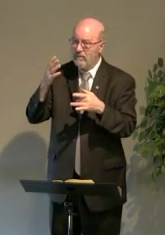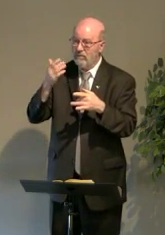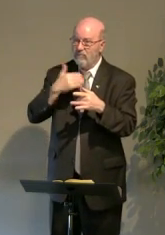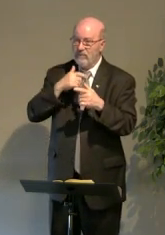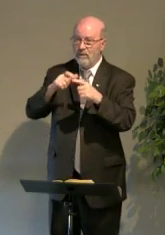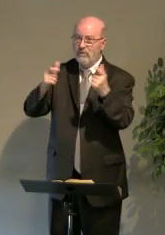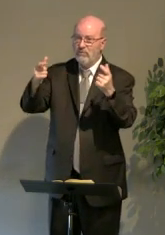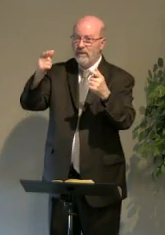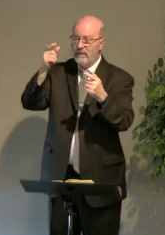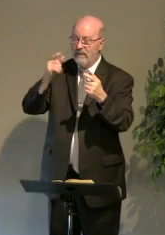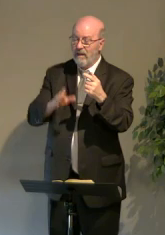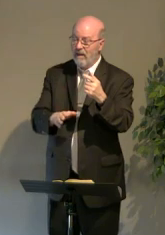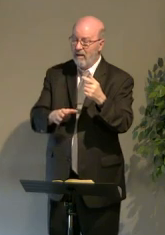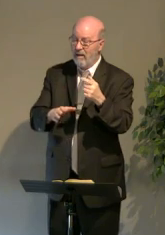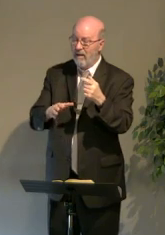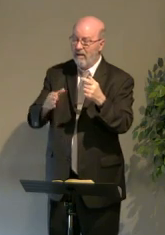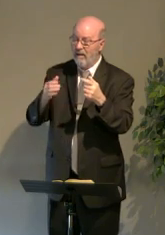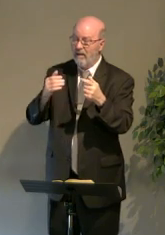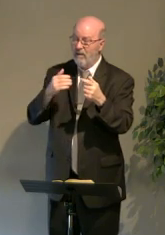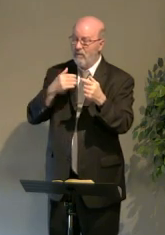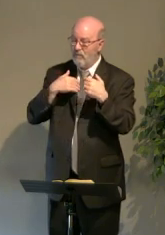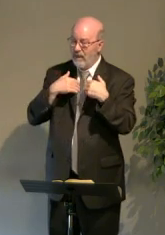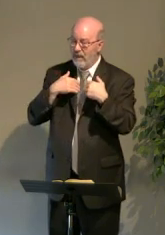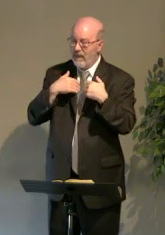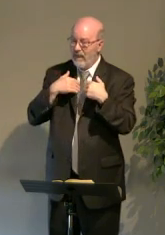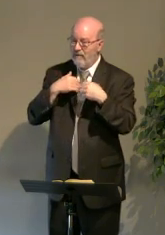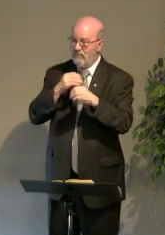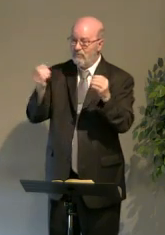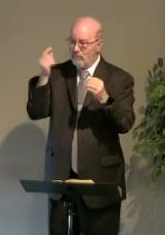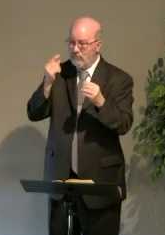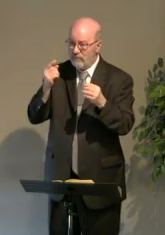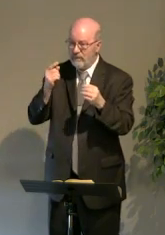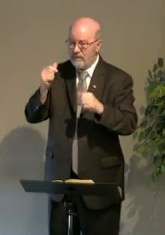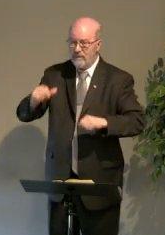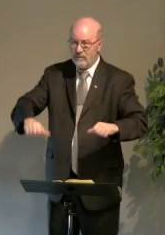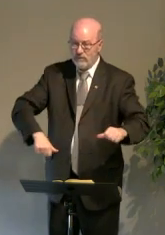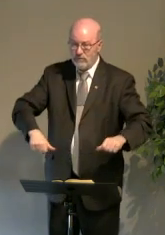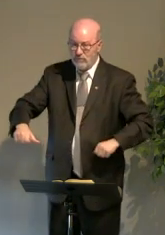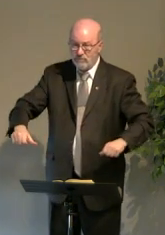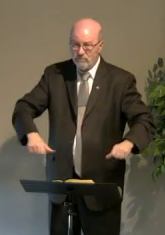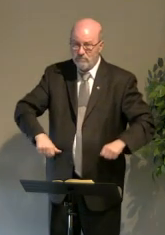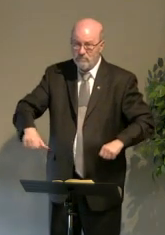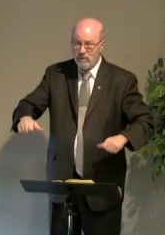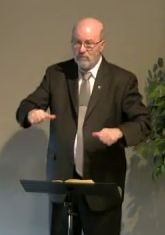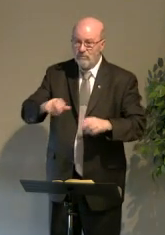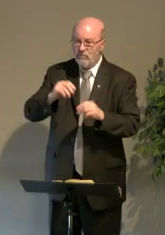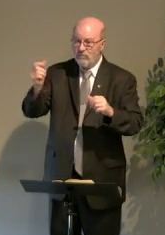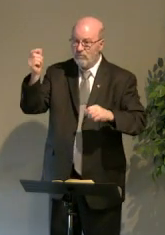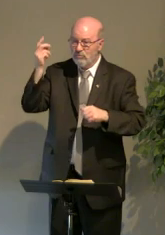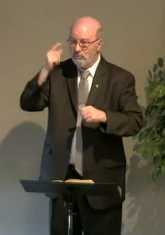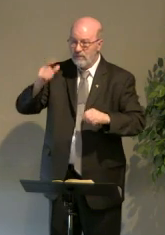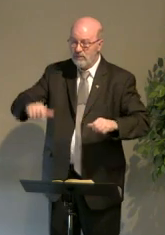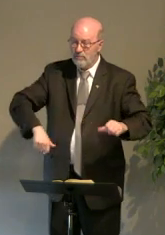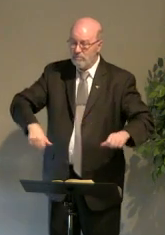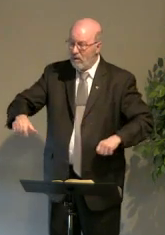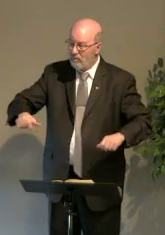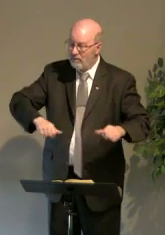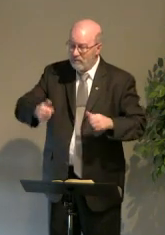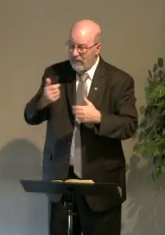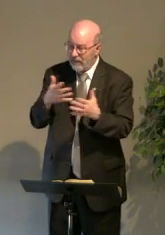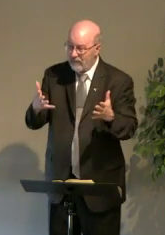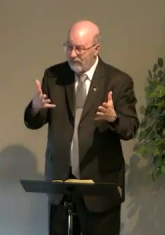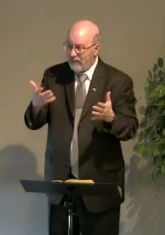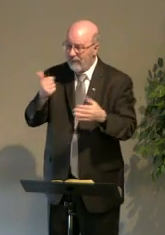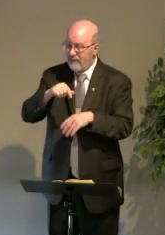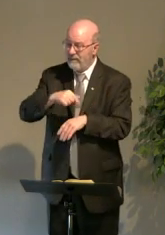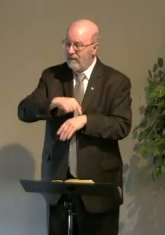great God, we have absolutely no reason to boast because of it. We have no reason to boast, right? In anything, at